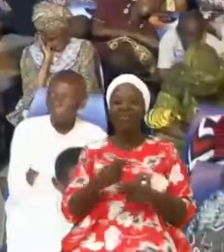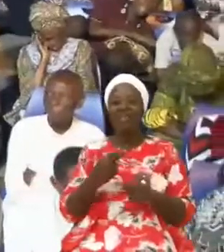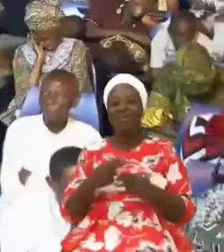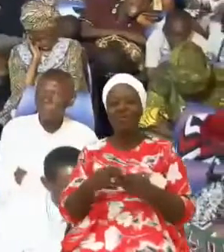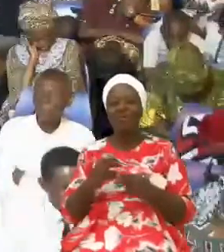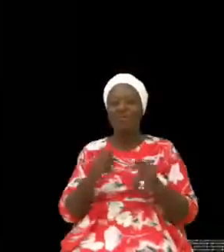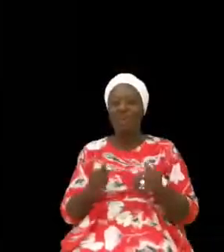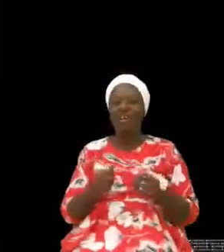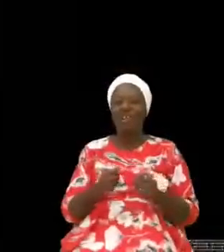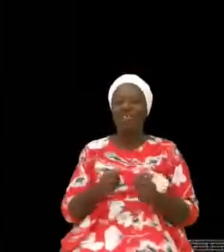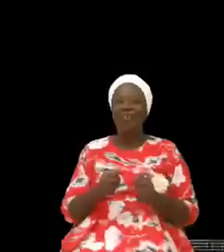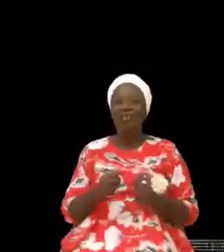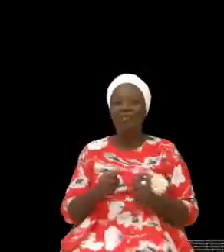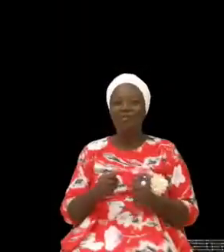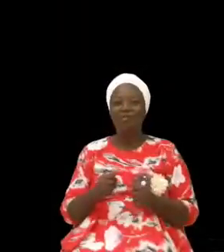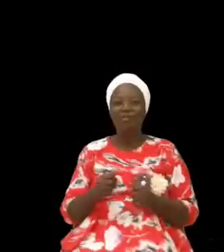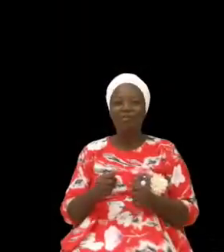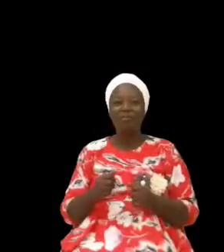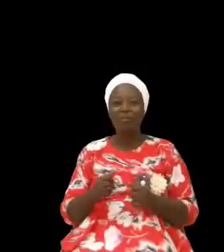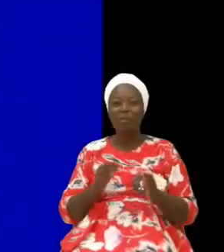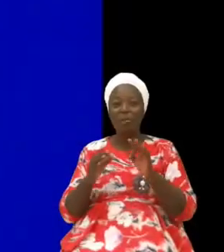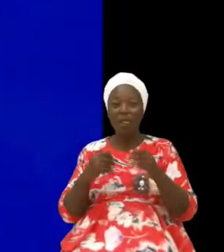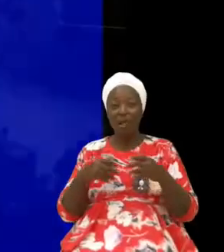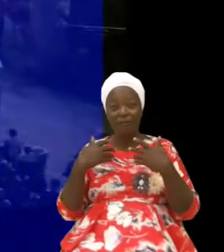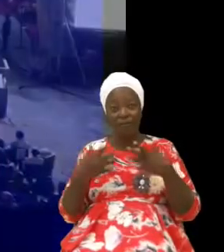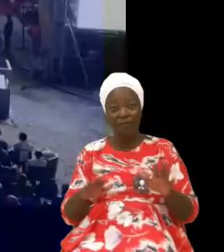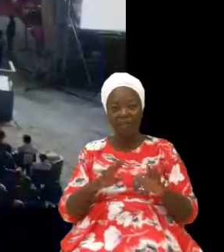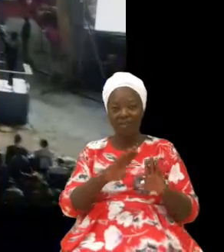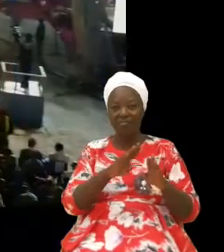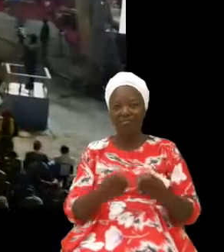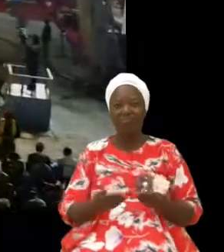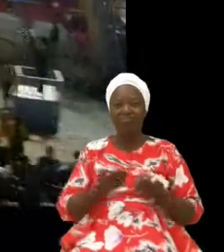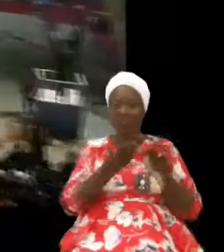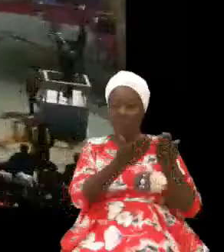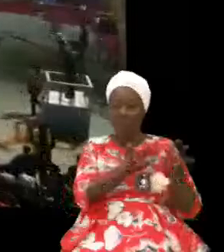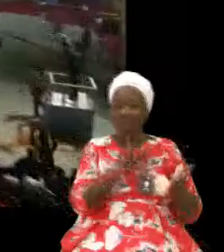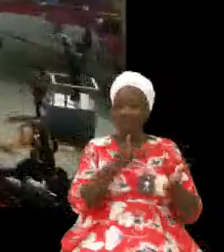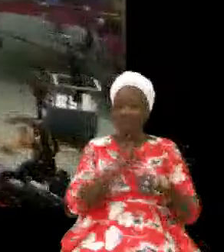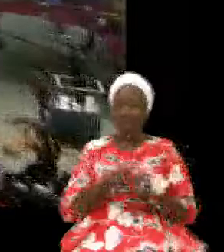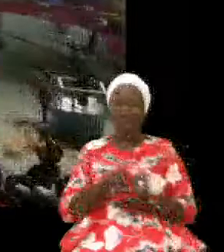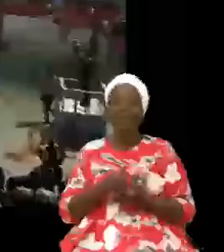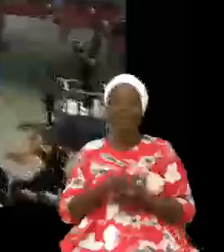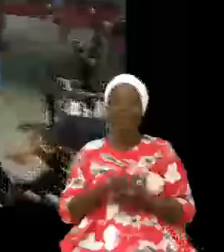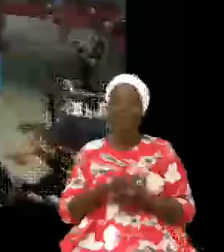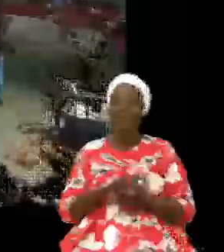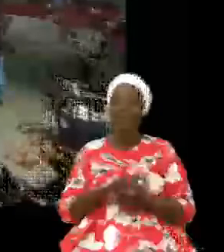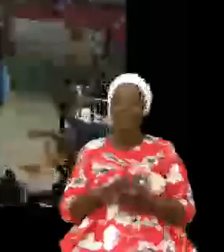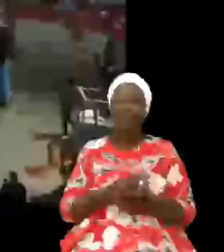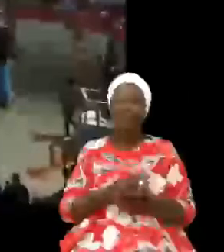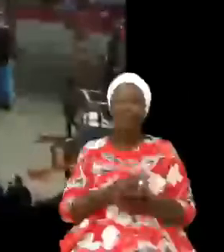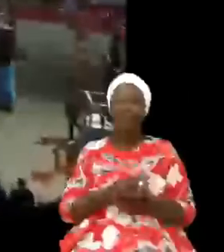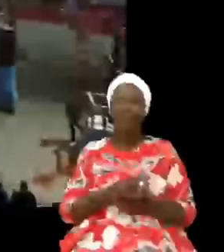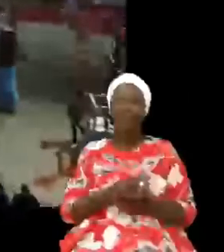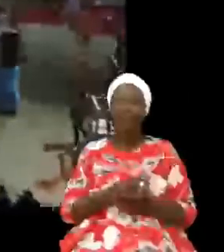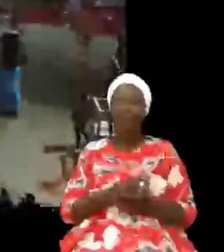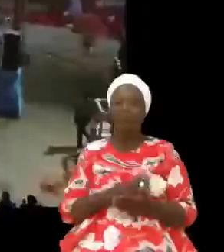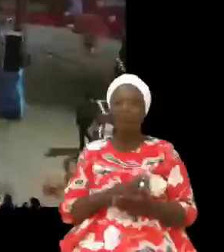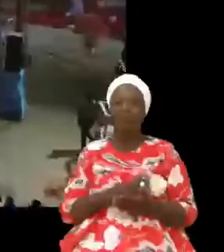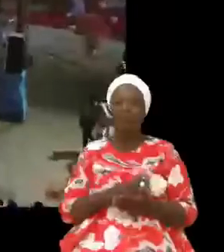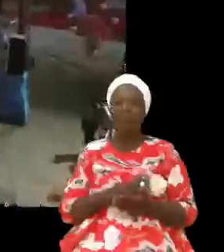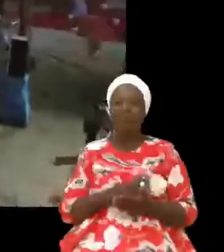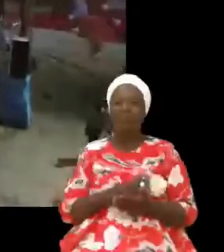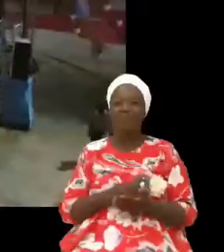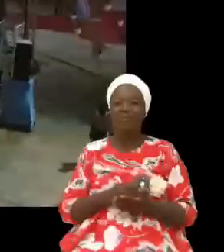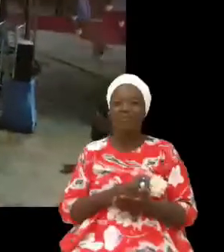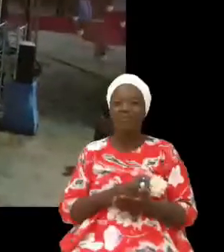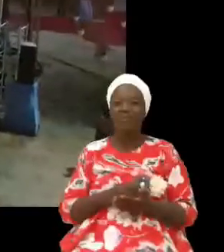Counselors, if you are finished, go towards your supervisor, submit